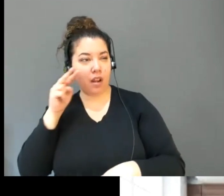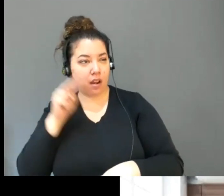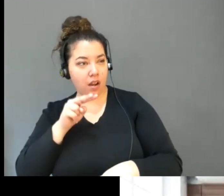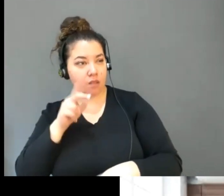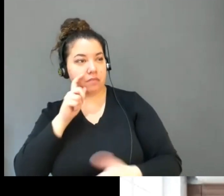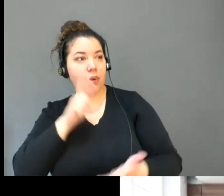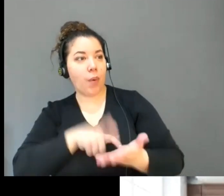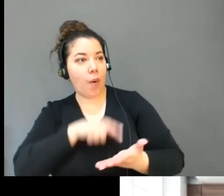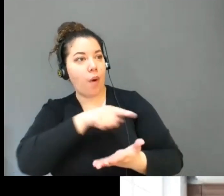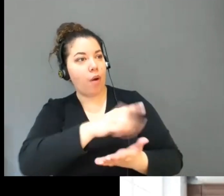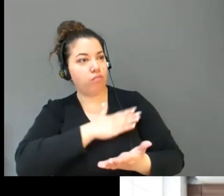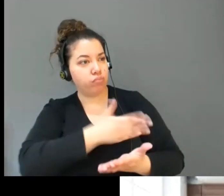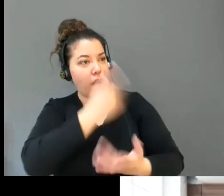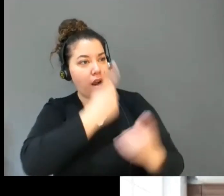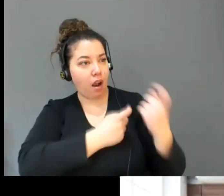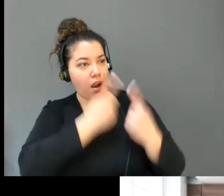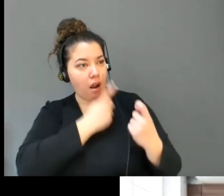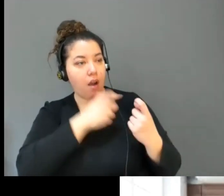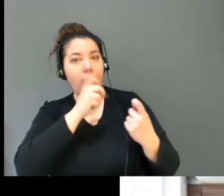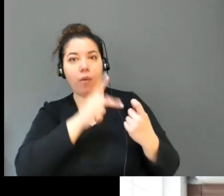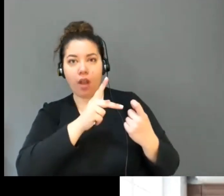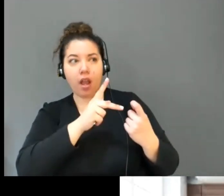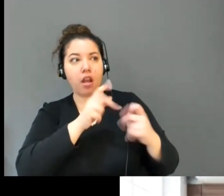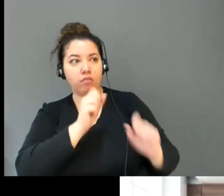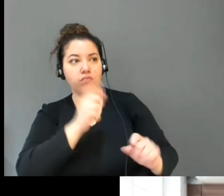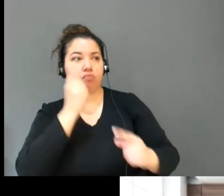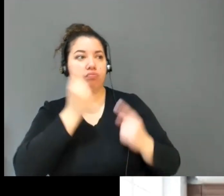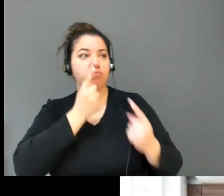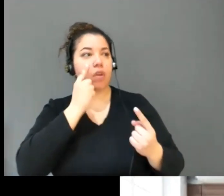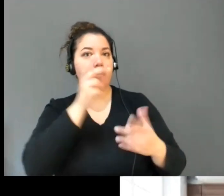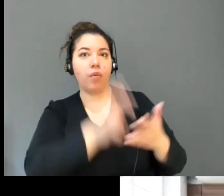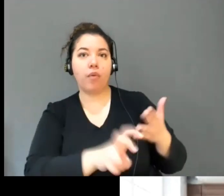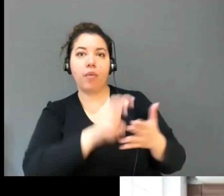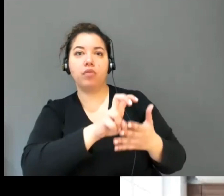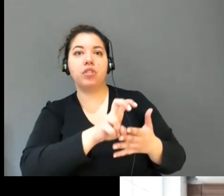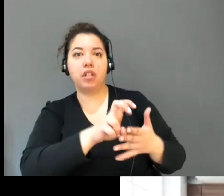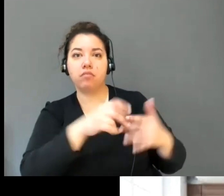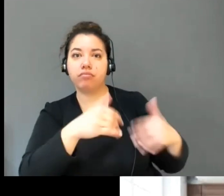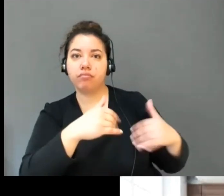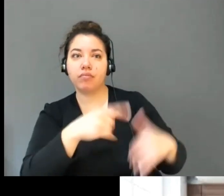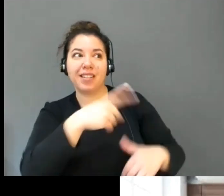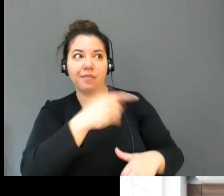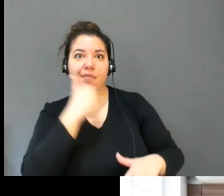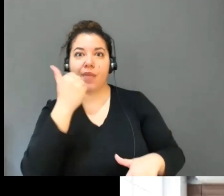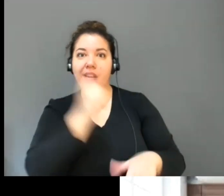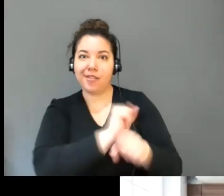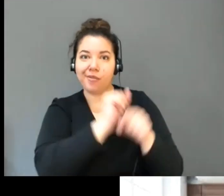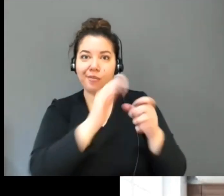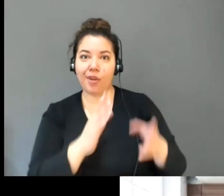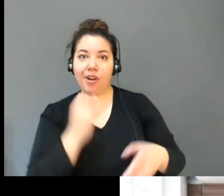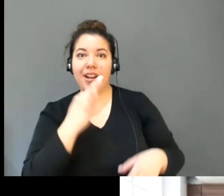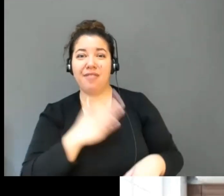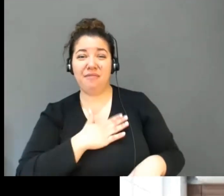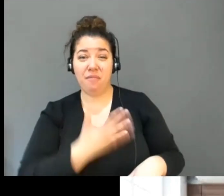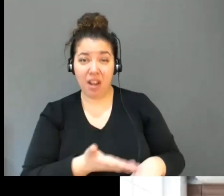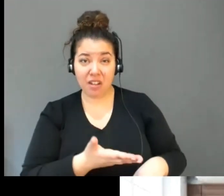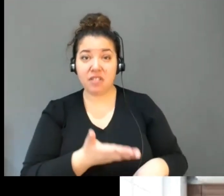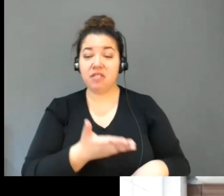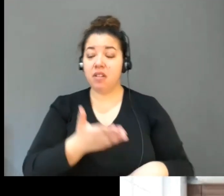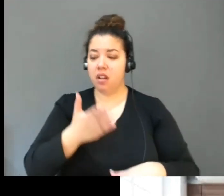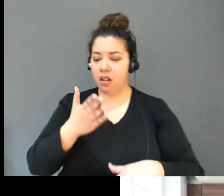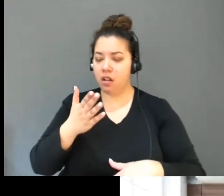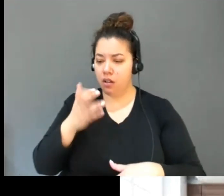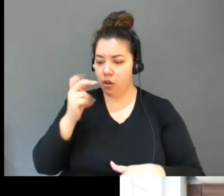the folks who we find to be the best interview candidates. Is someone who really is willing to open themselves up and learn